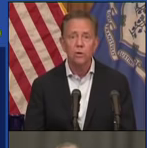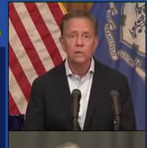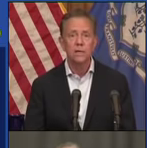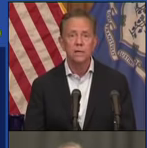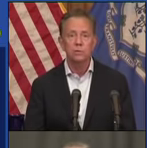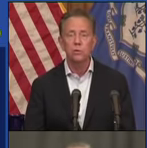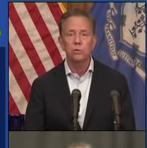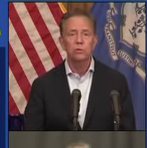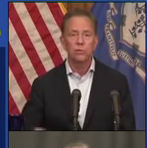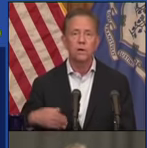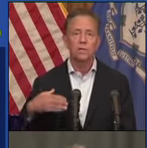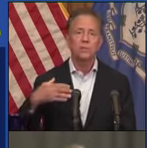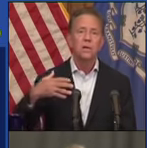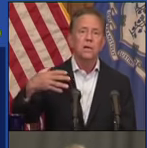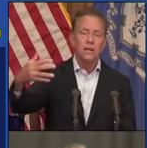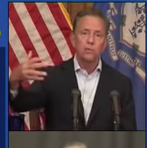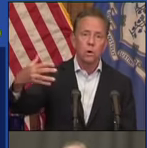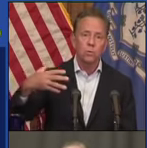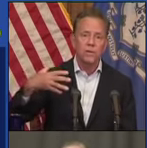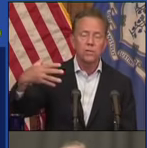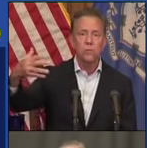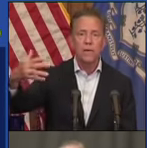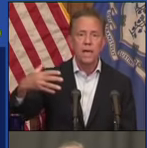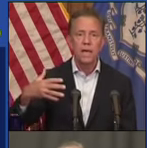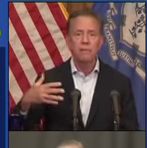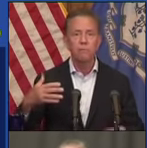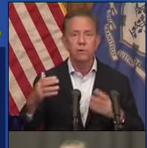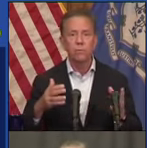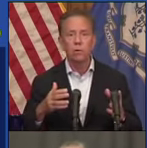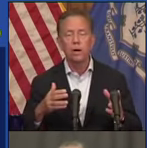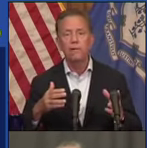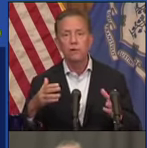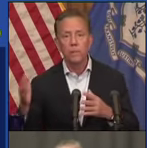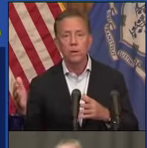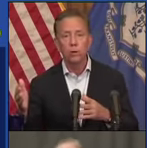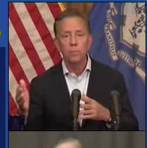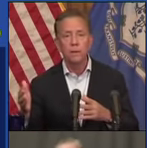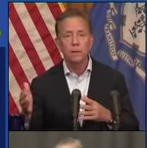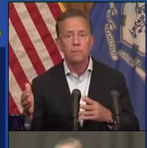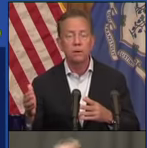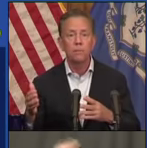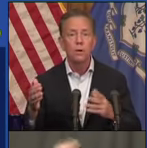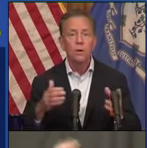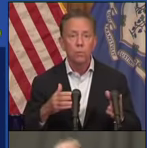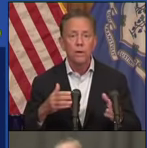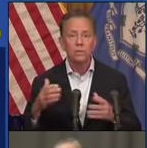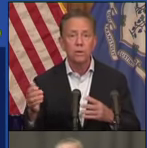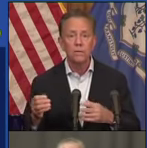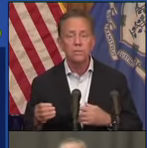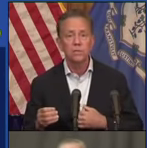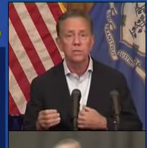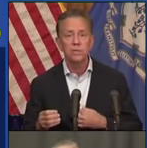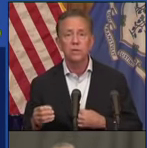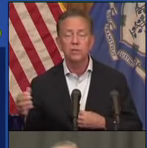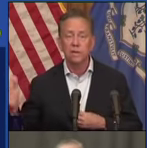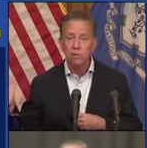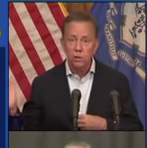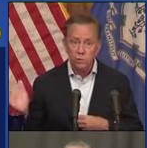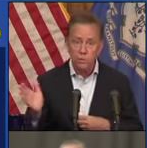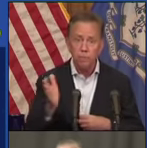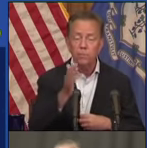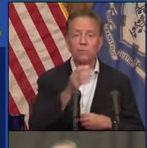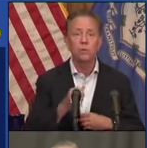good. And it's good news for us. That's one reason we can feel more confident about opening up restaurants and the such.